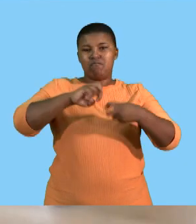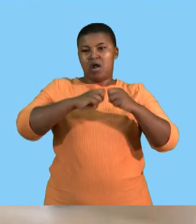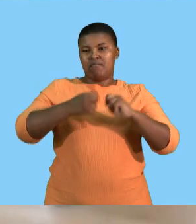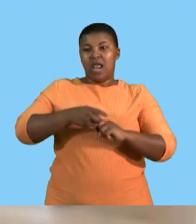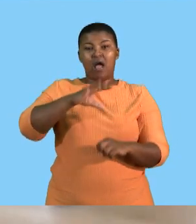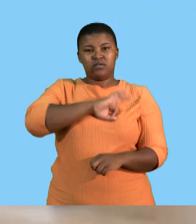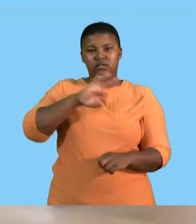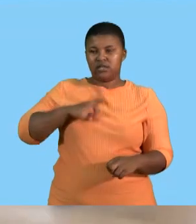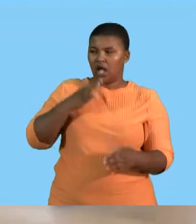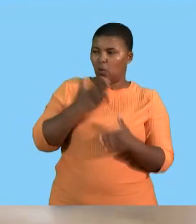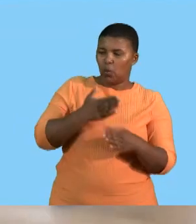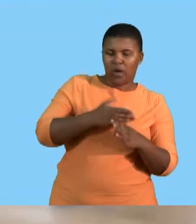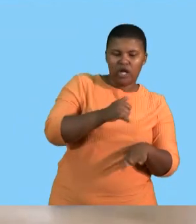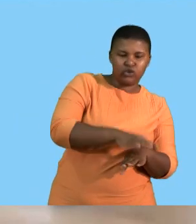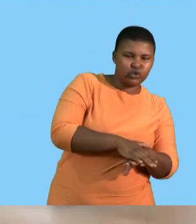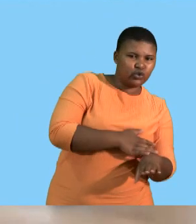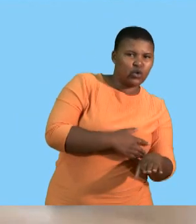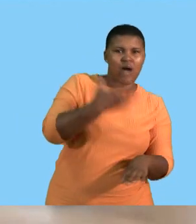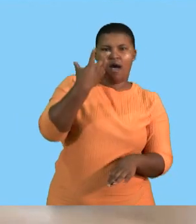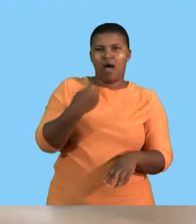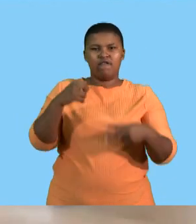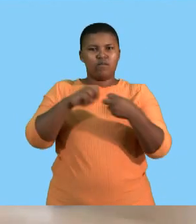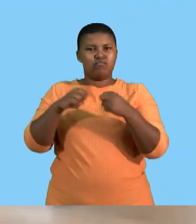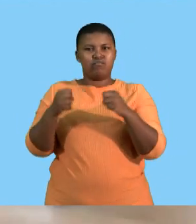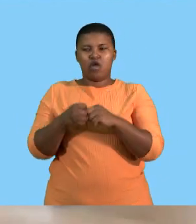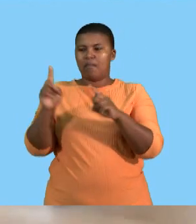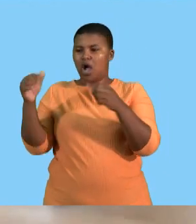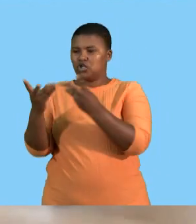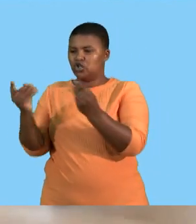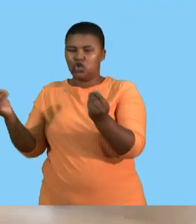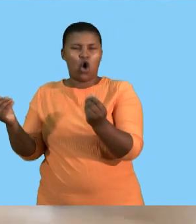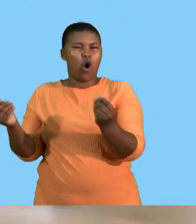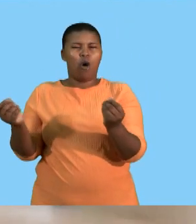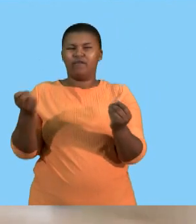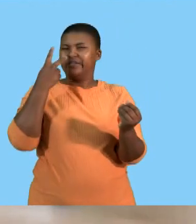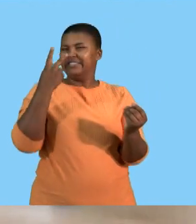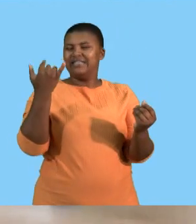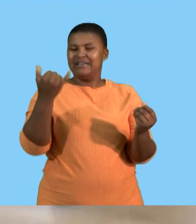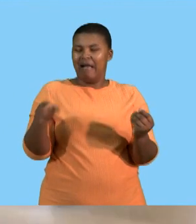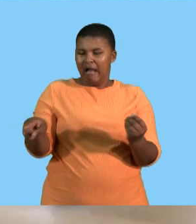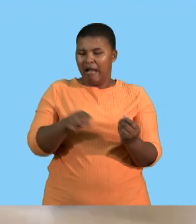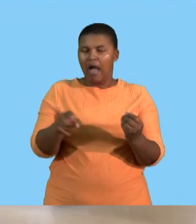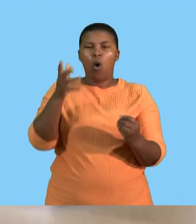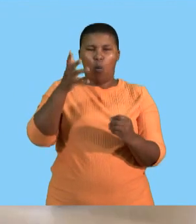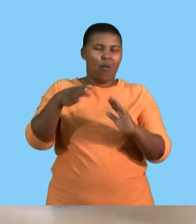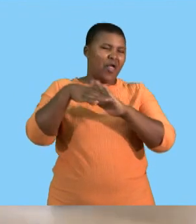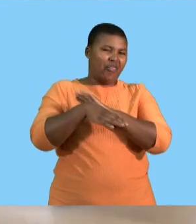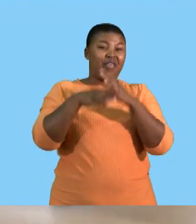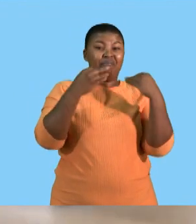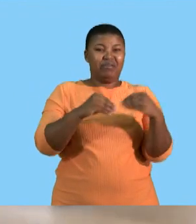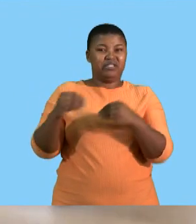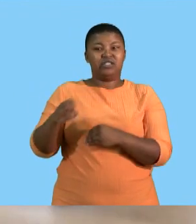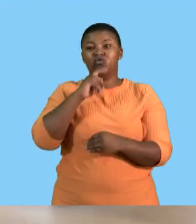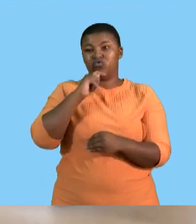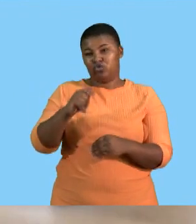working slowly. We have problems that cannot be solved. And this all leads to a loss of productivity. And this